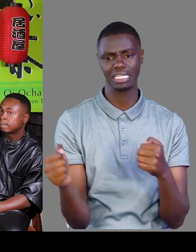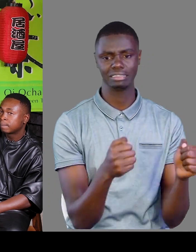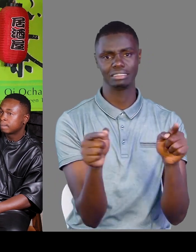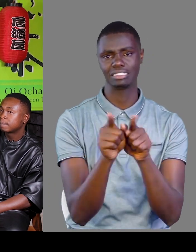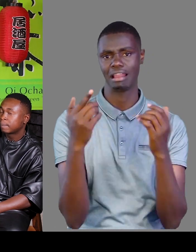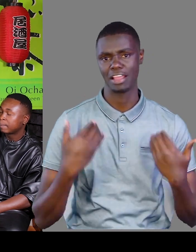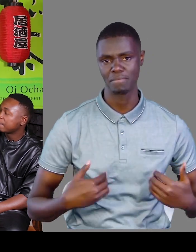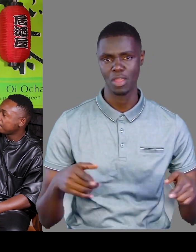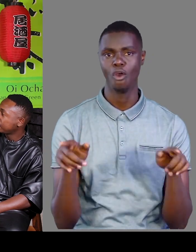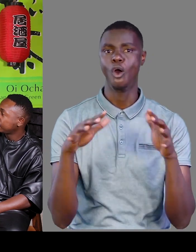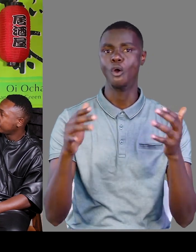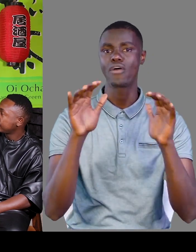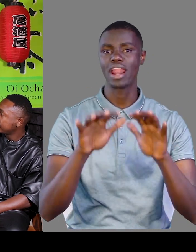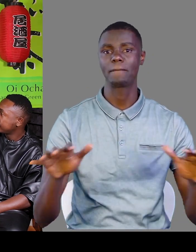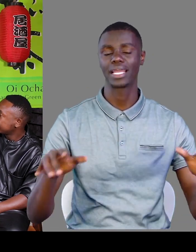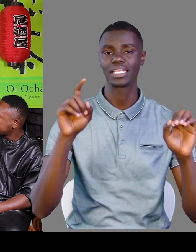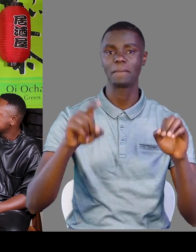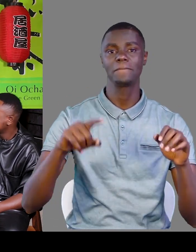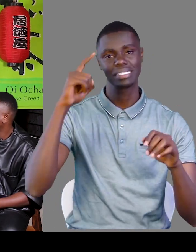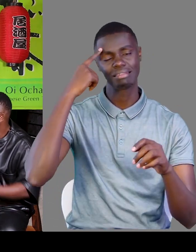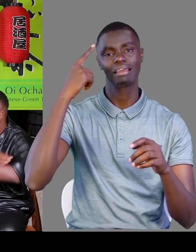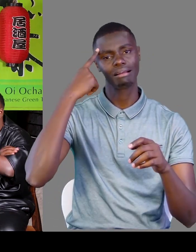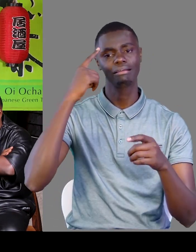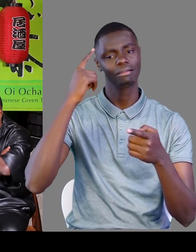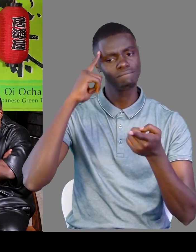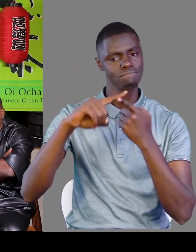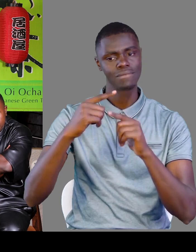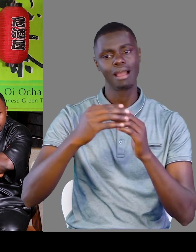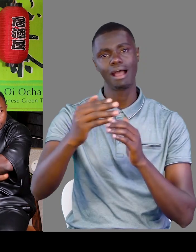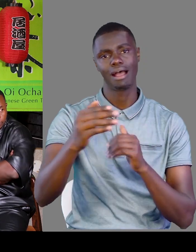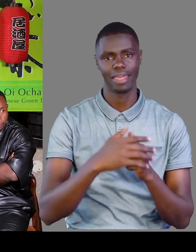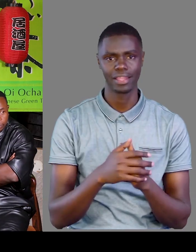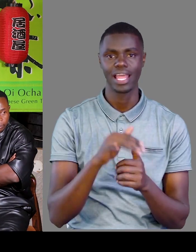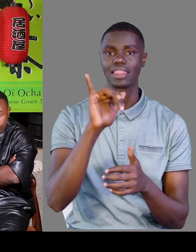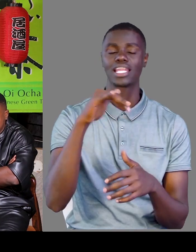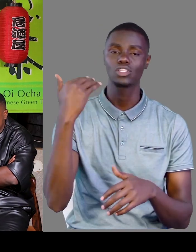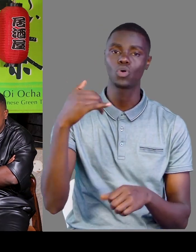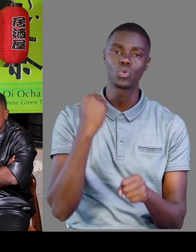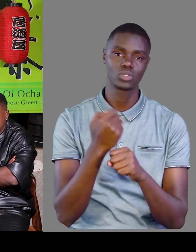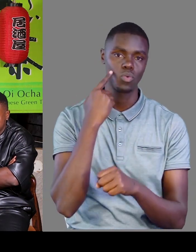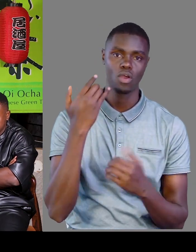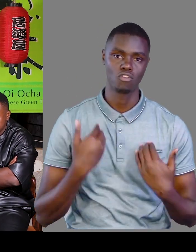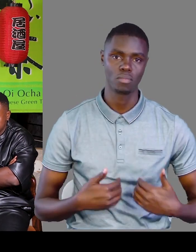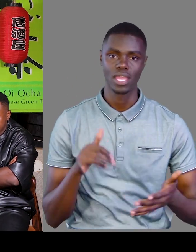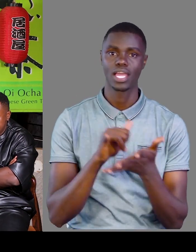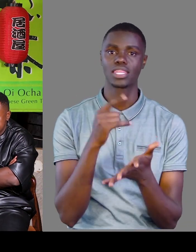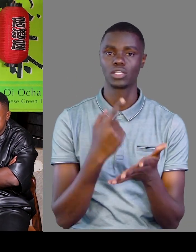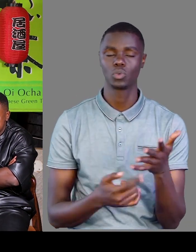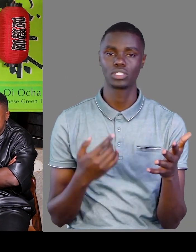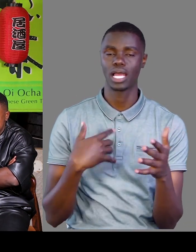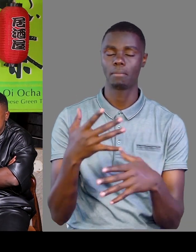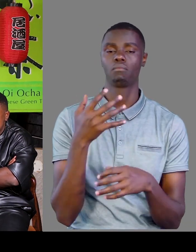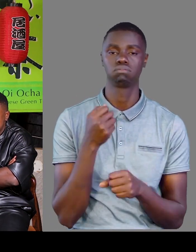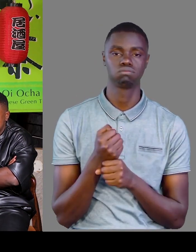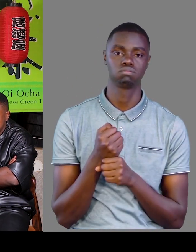kama mimi, unaweza kuwa marketer. So you must always think ahead of everything. For me, that's what has worked for me, and that's what